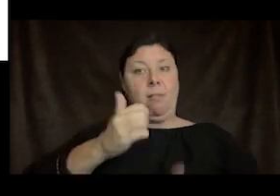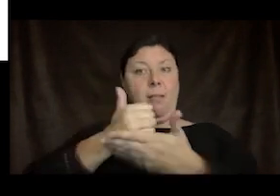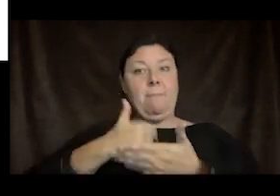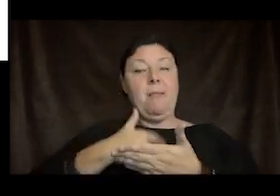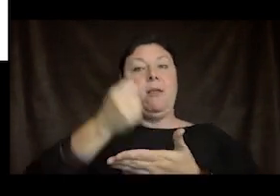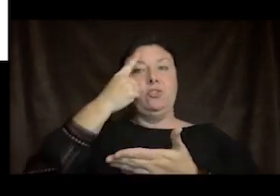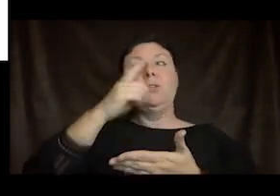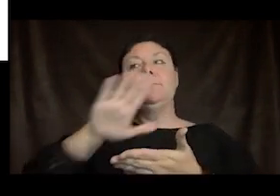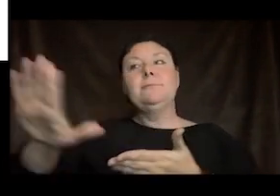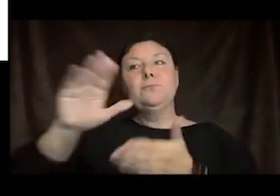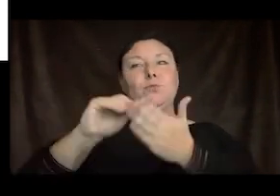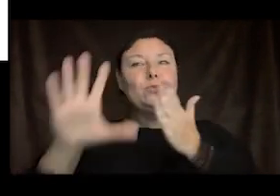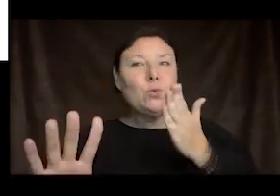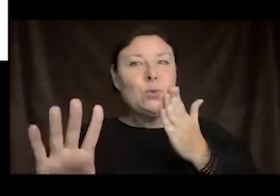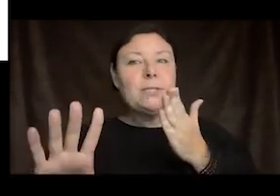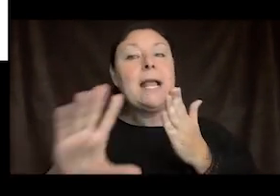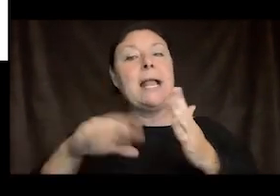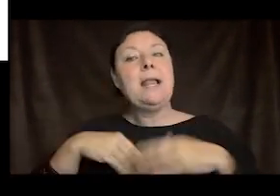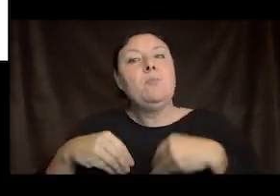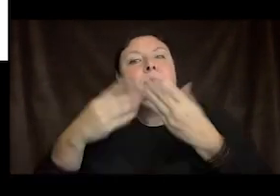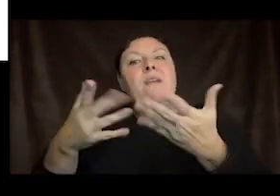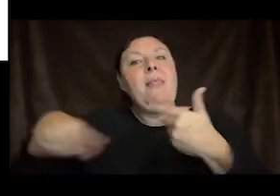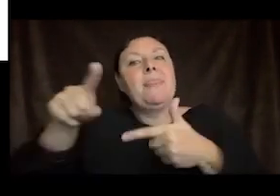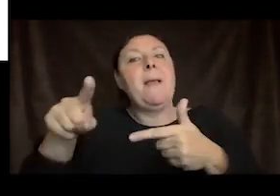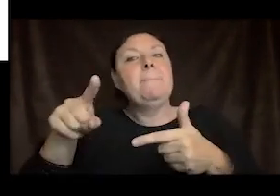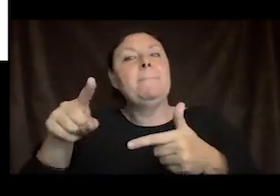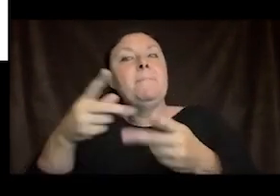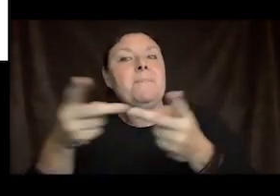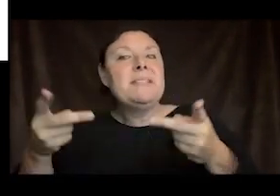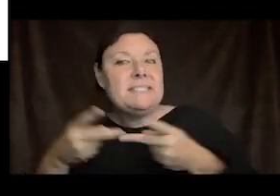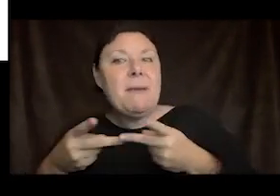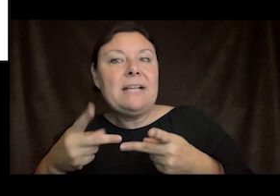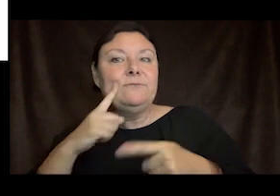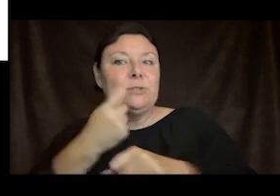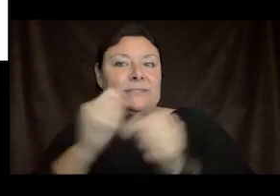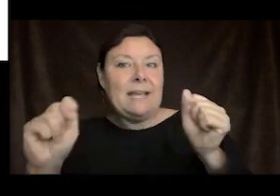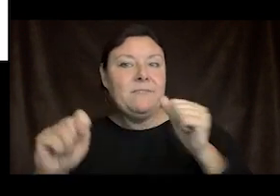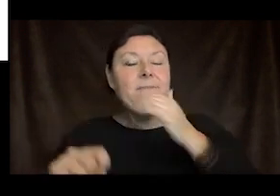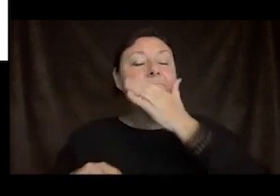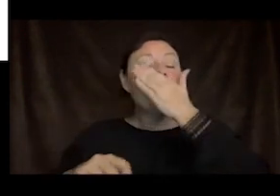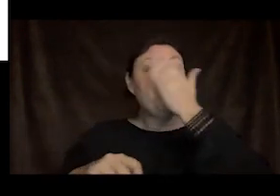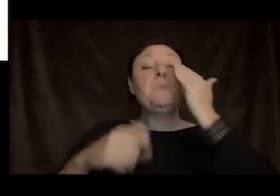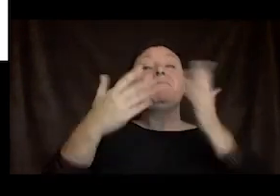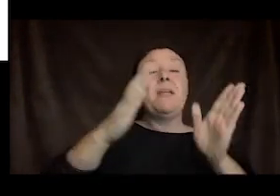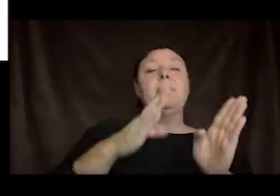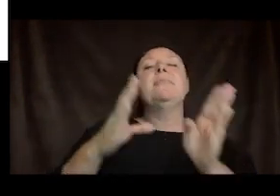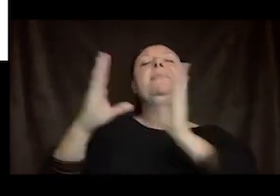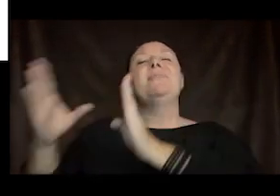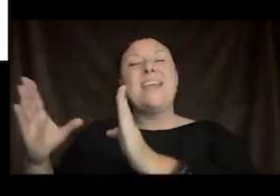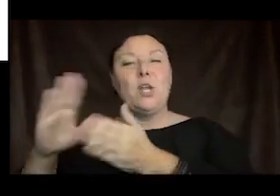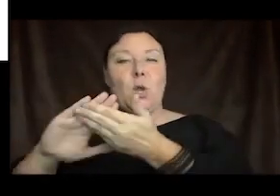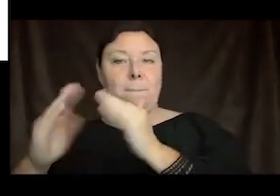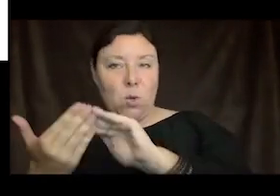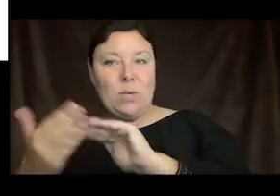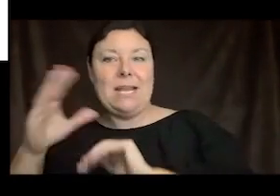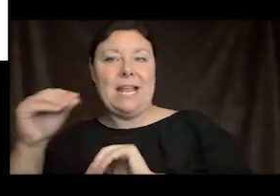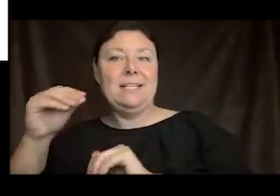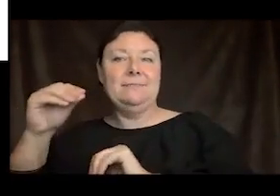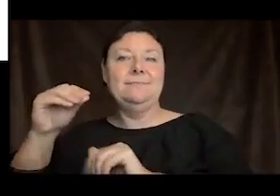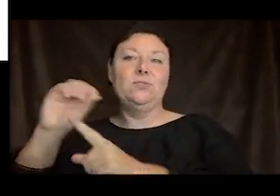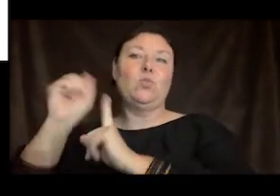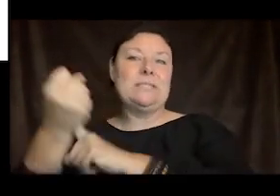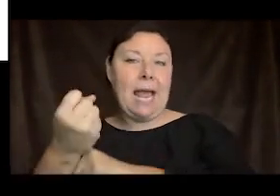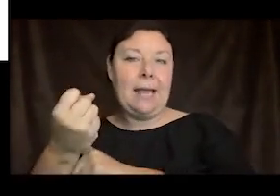it's like for your students and providing that space. And then go to the community and the society. We know that's a natural social